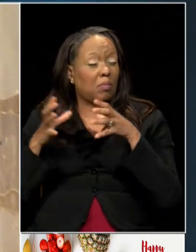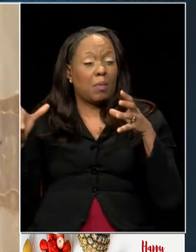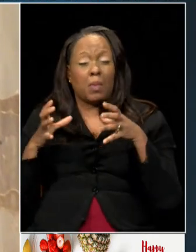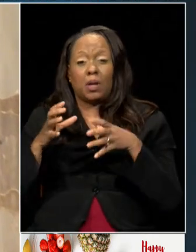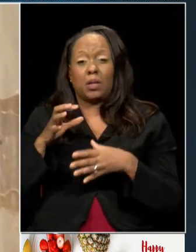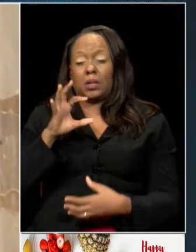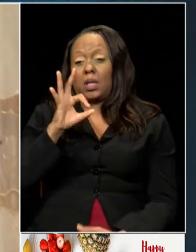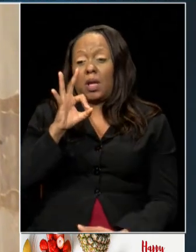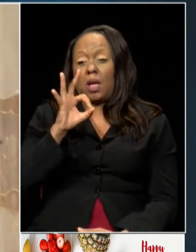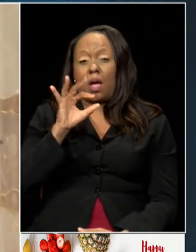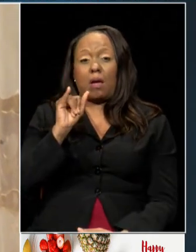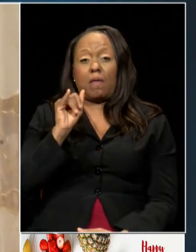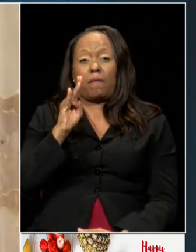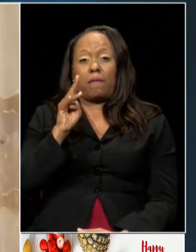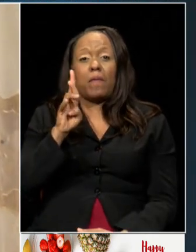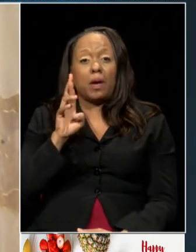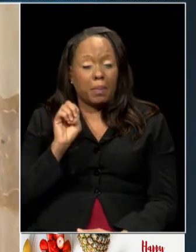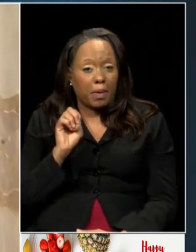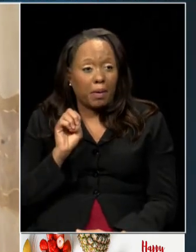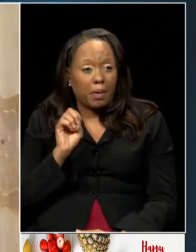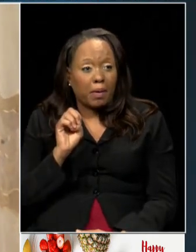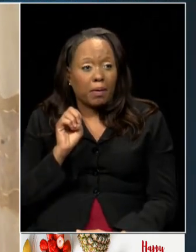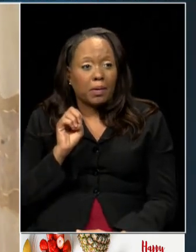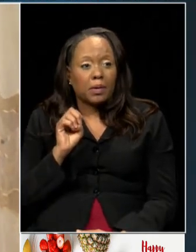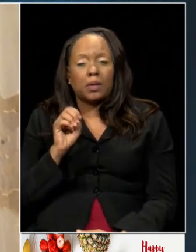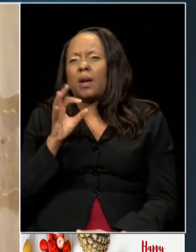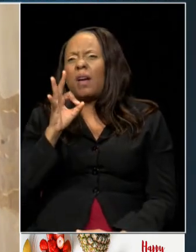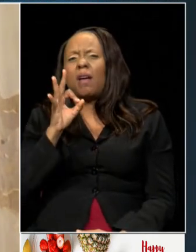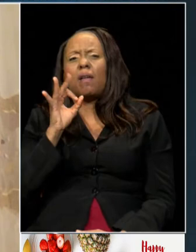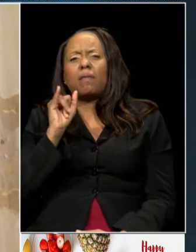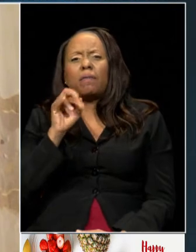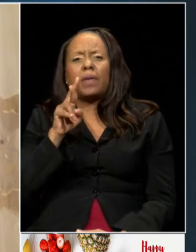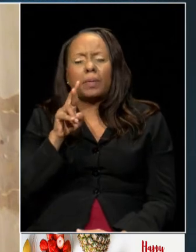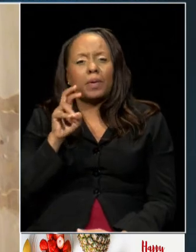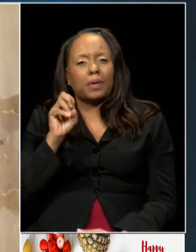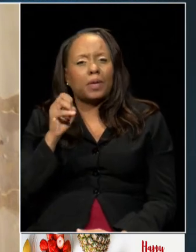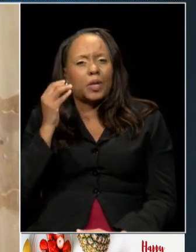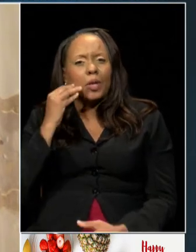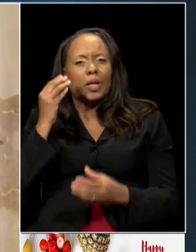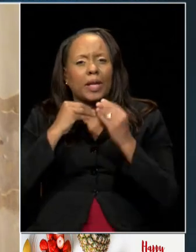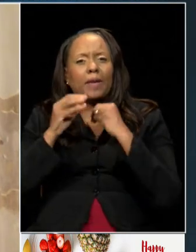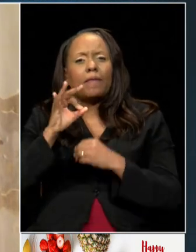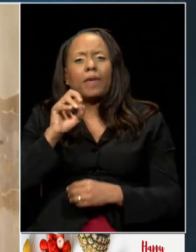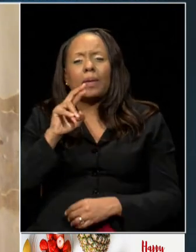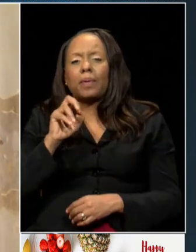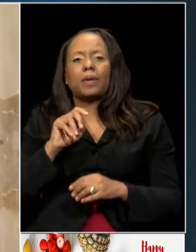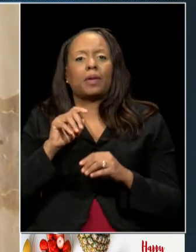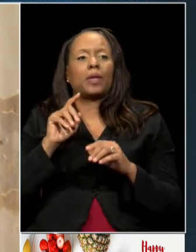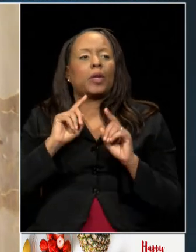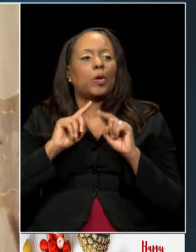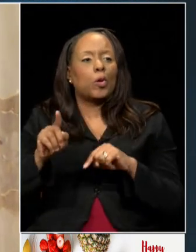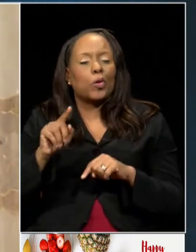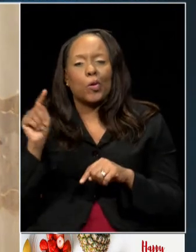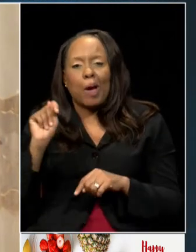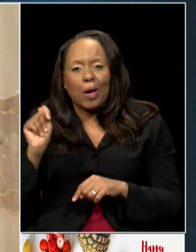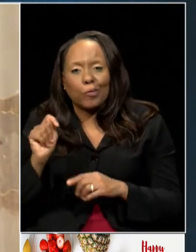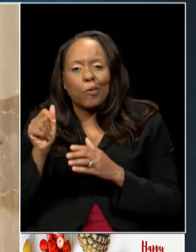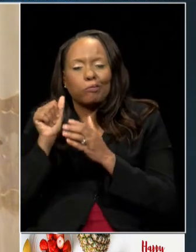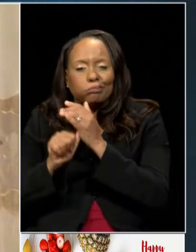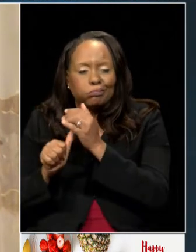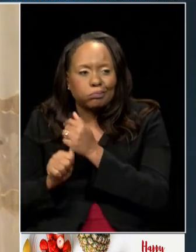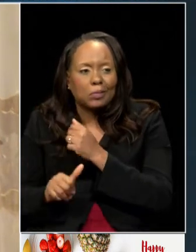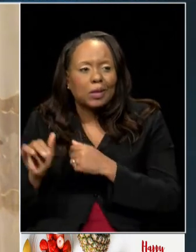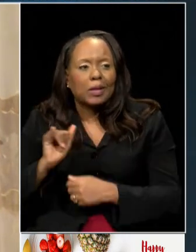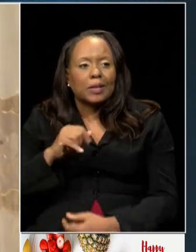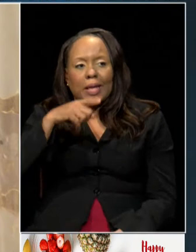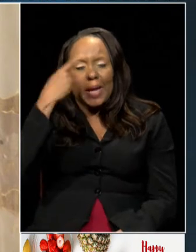are consuming. Mm-hmm. So fiber is, you know, the roughest you think that sends you to the bathroom, and fiber is found in your peas and beans. So your lentils, chickpeas,